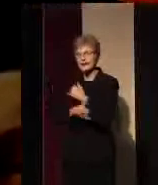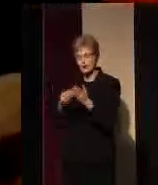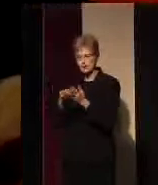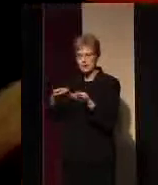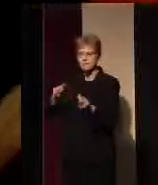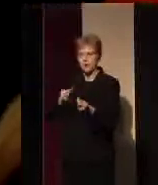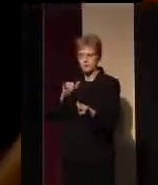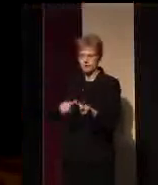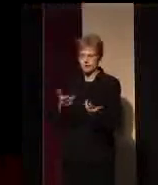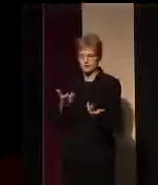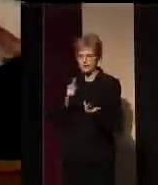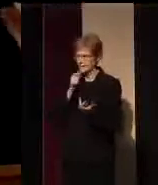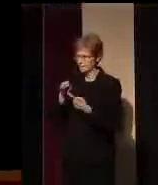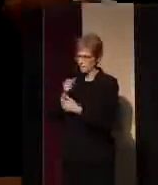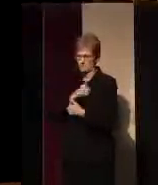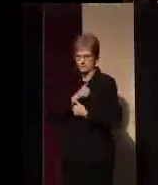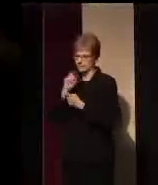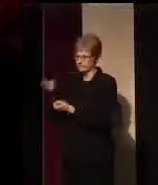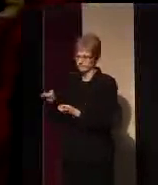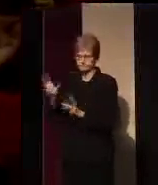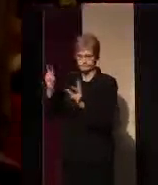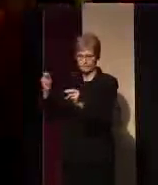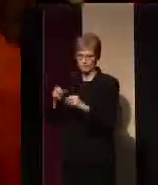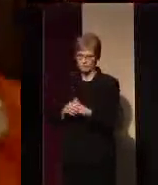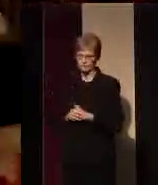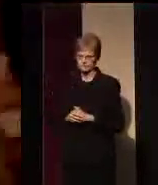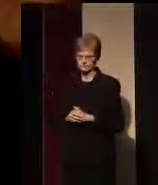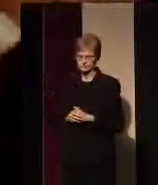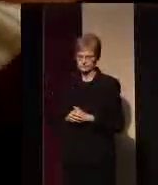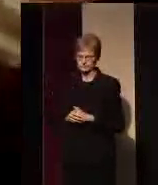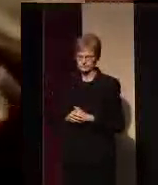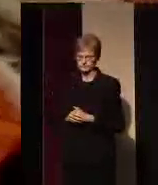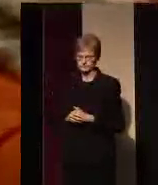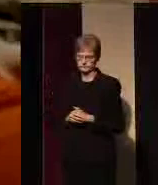for those. Wow. Thank you.